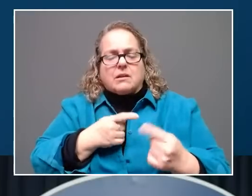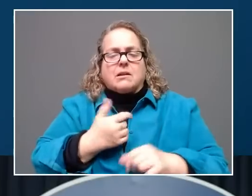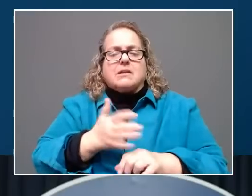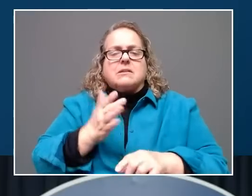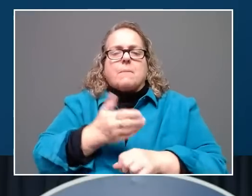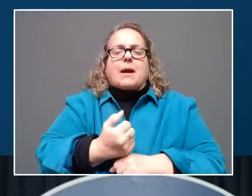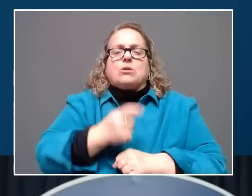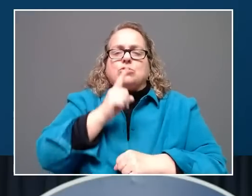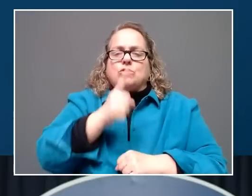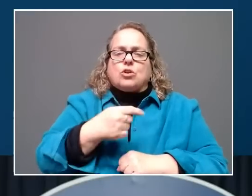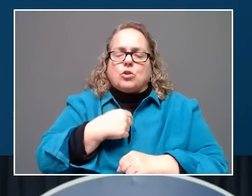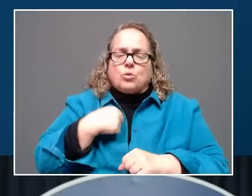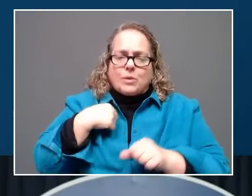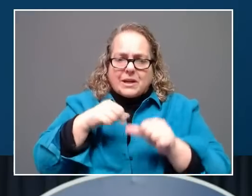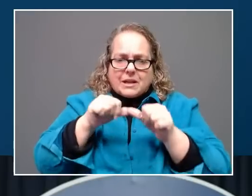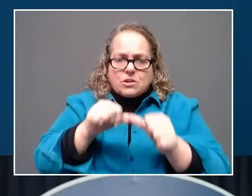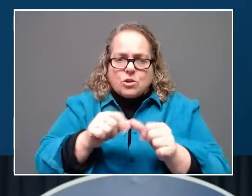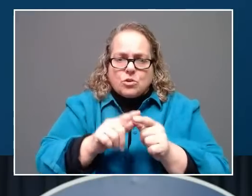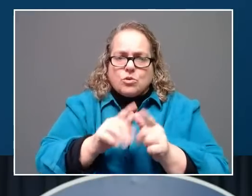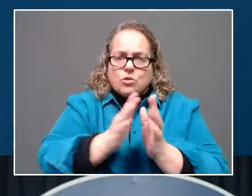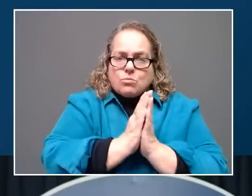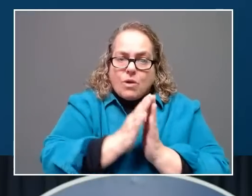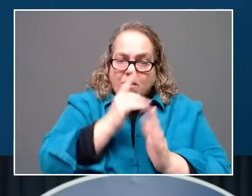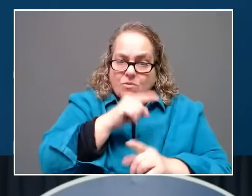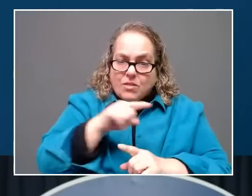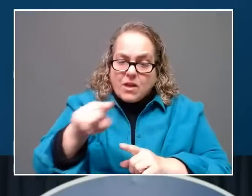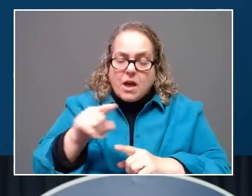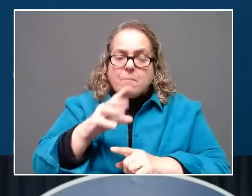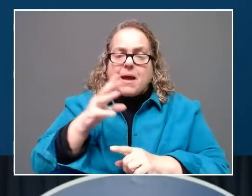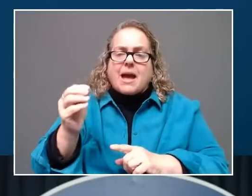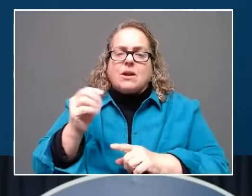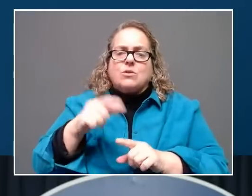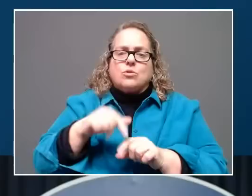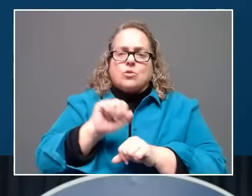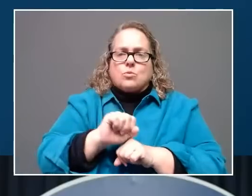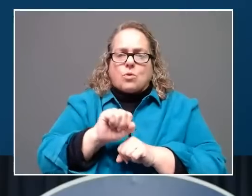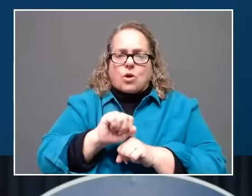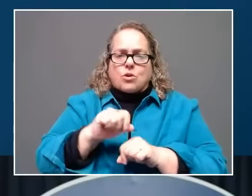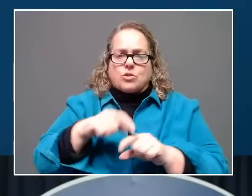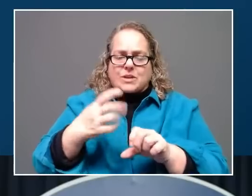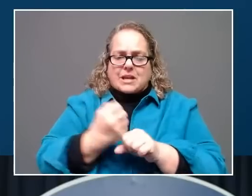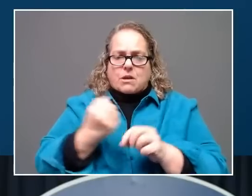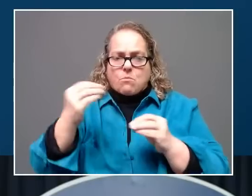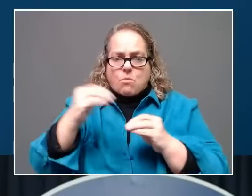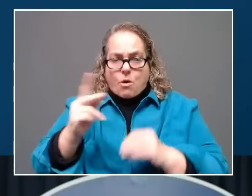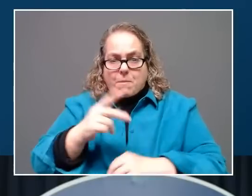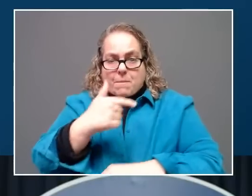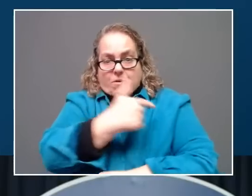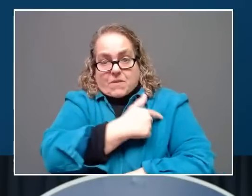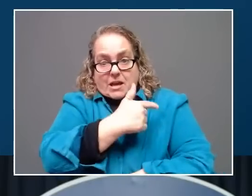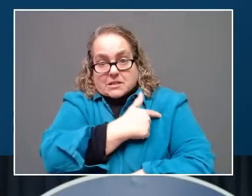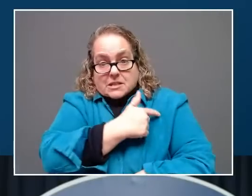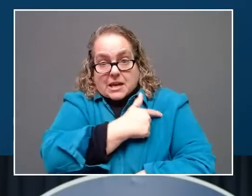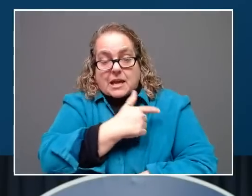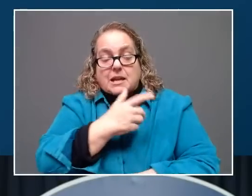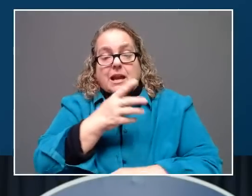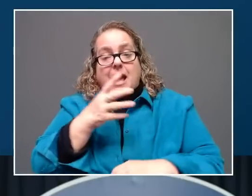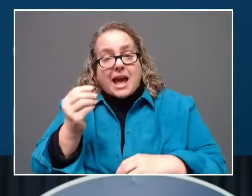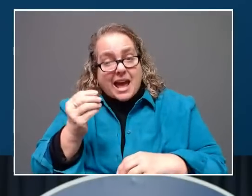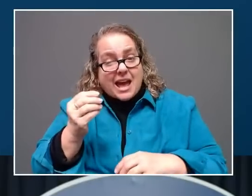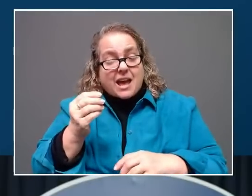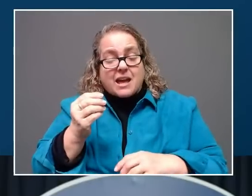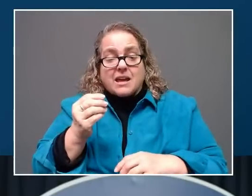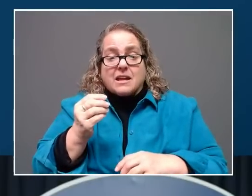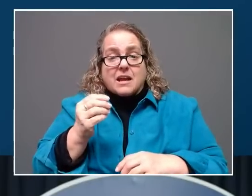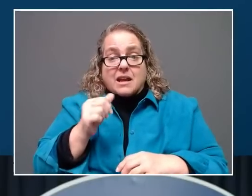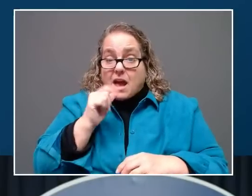to pray for them, but to also to work to get more people vaccinated and to ultimately not only